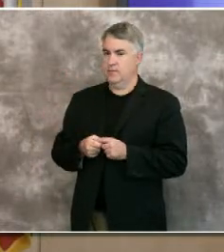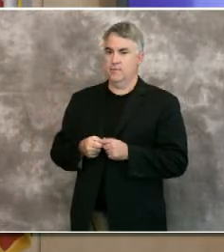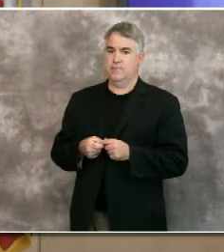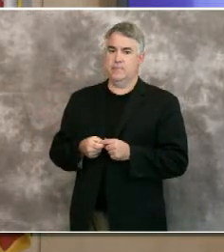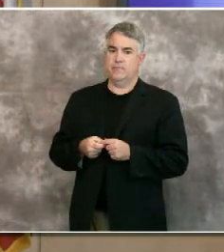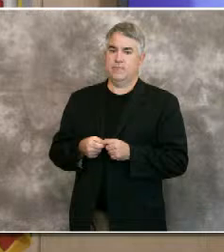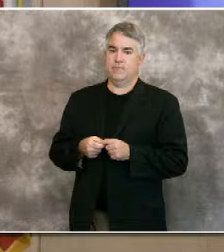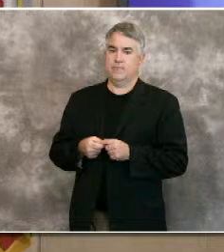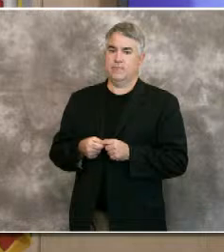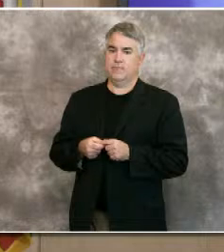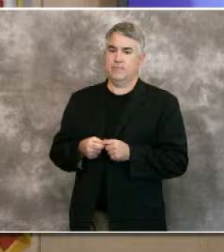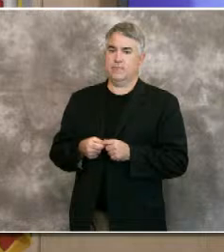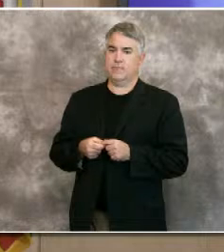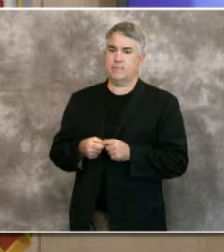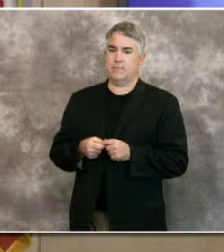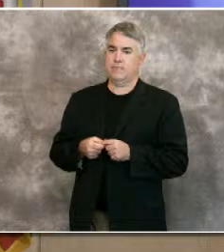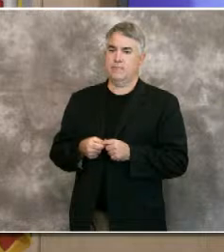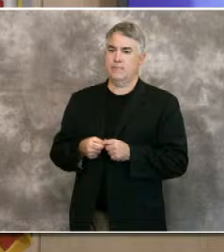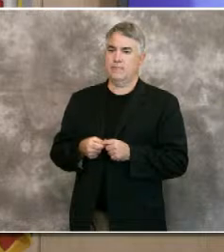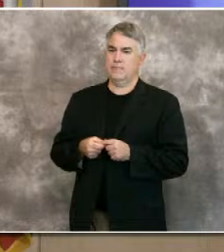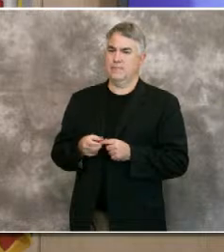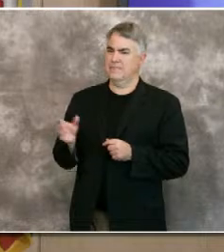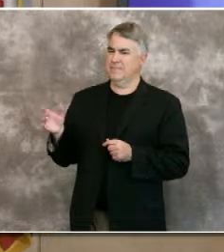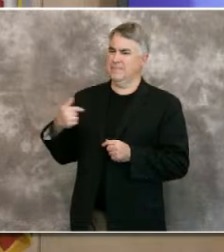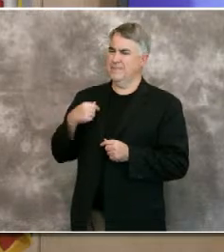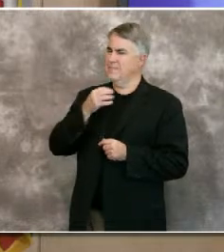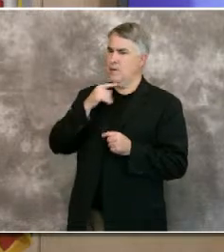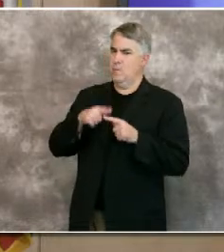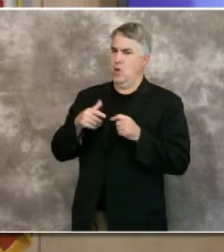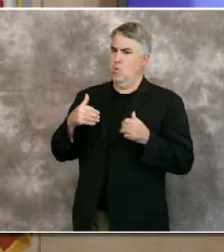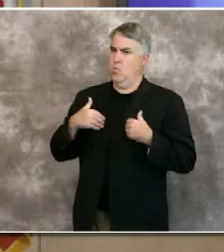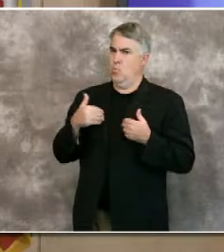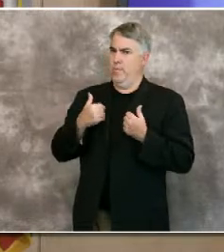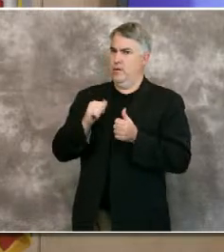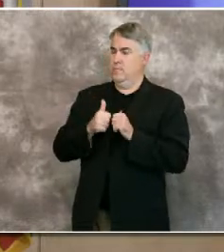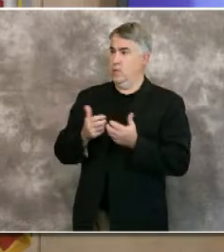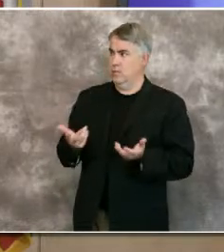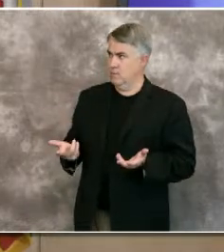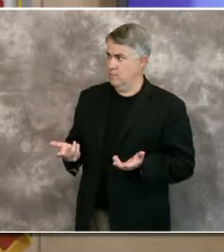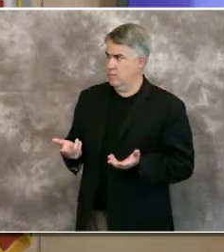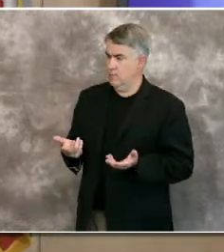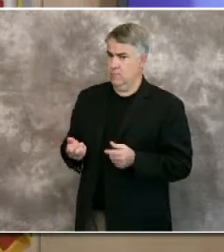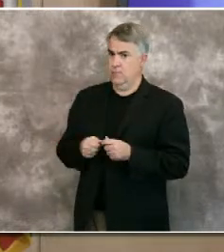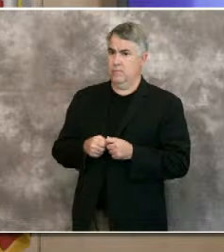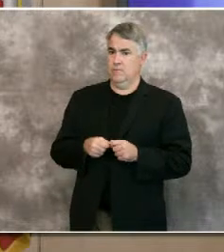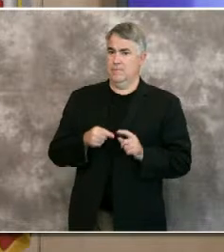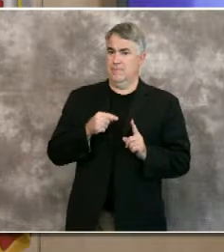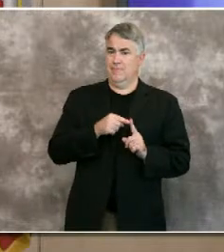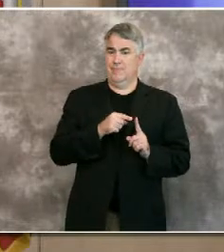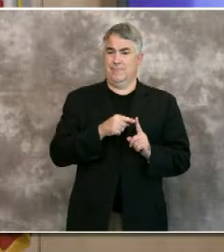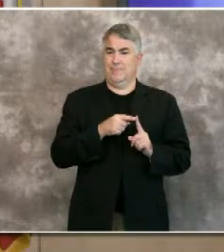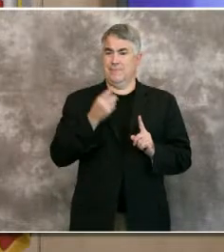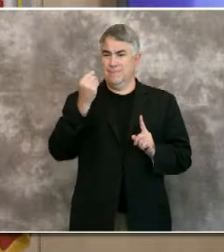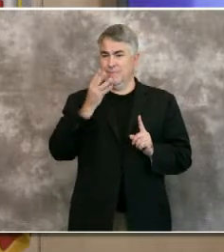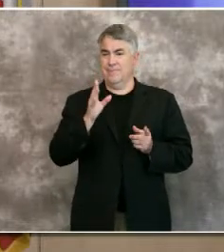Yes, I had a question about youth sports in light of your announcement today about triggers.